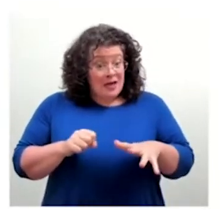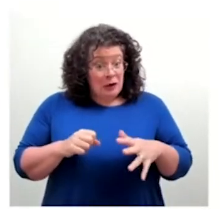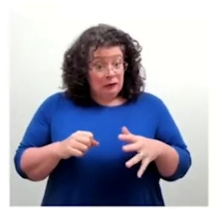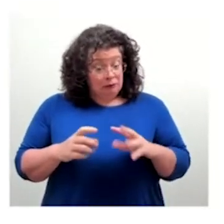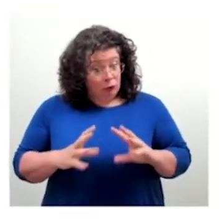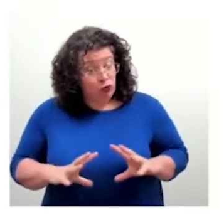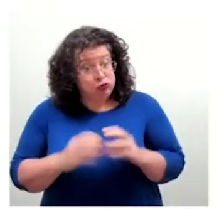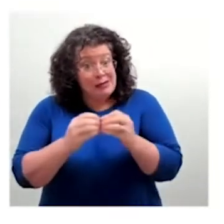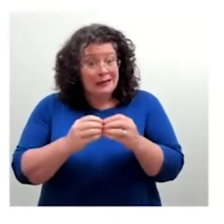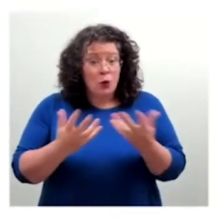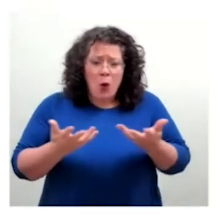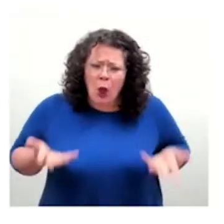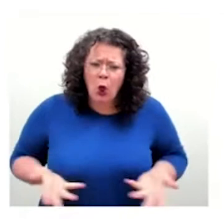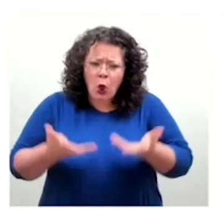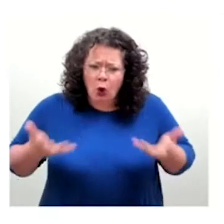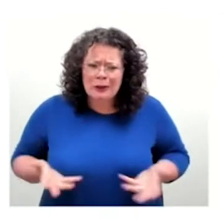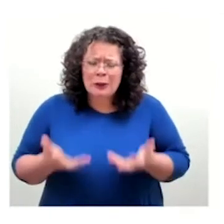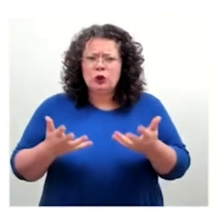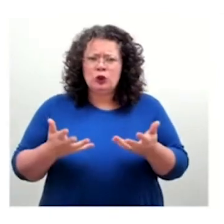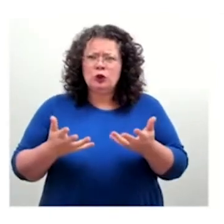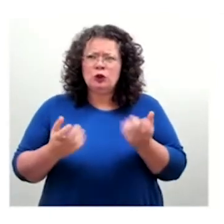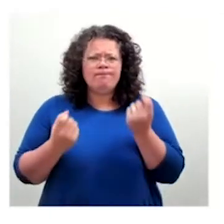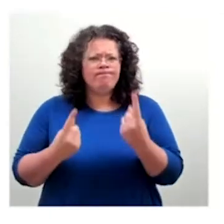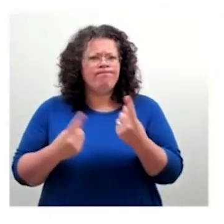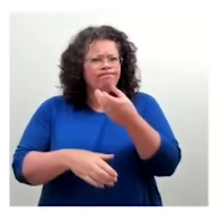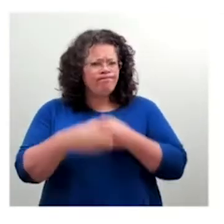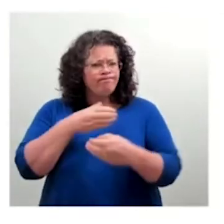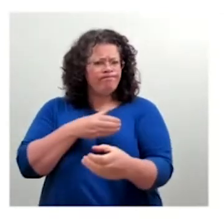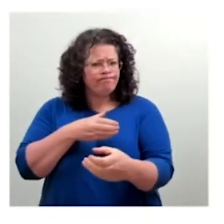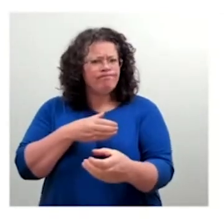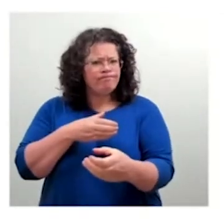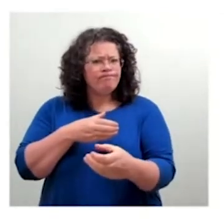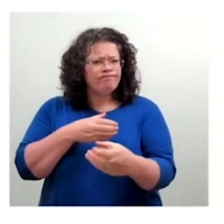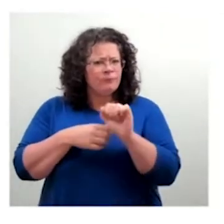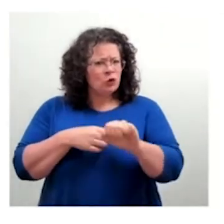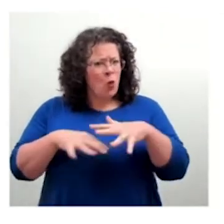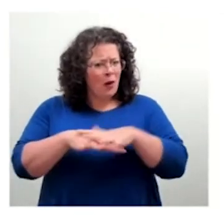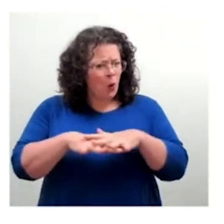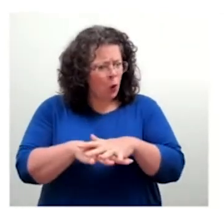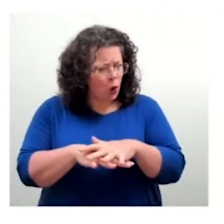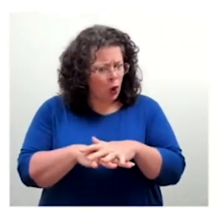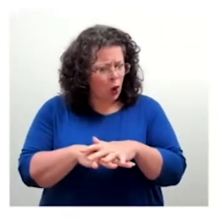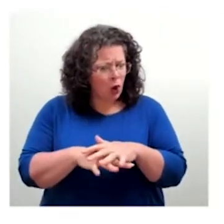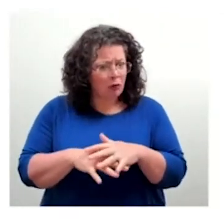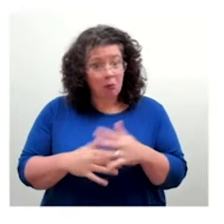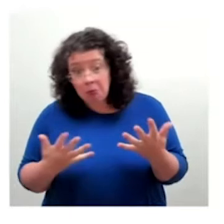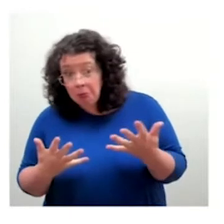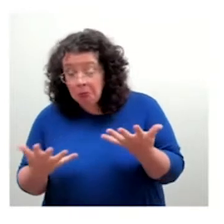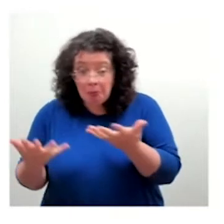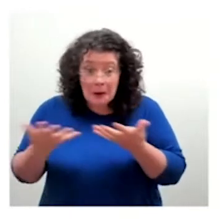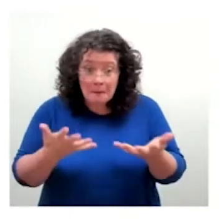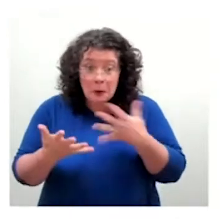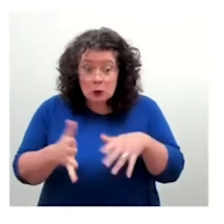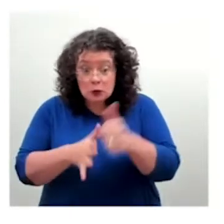that. How has COVID impacted your organizations? Okay, Robin? Well, I'm just going to start with a little story, if